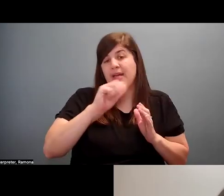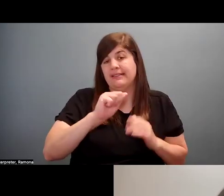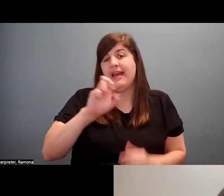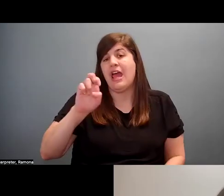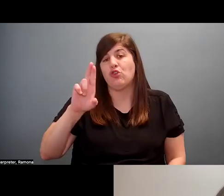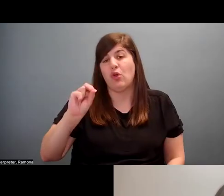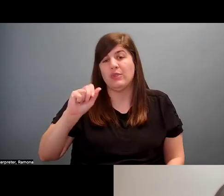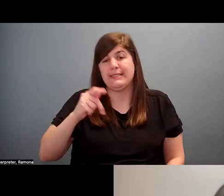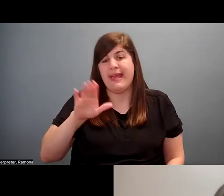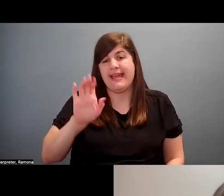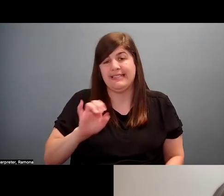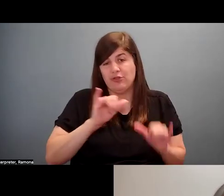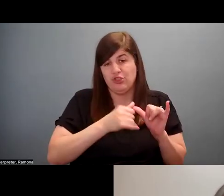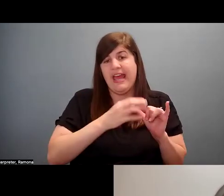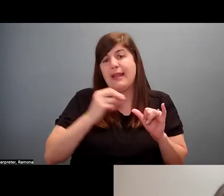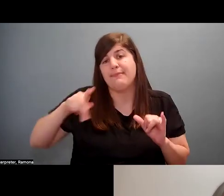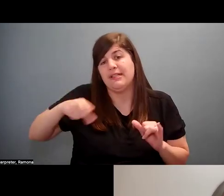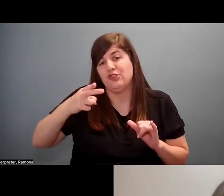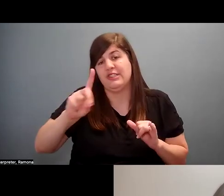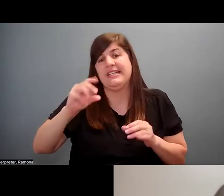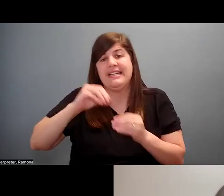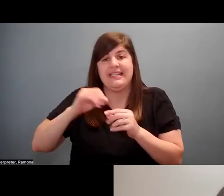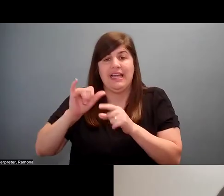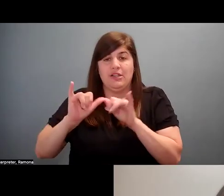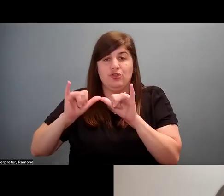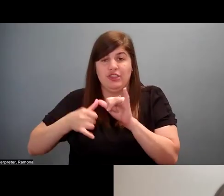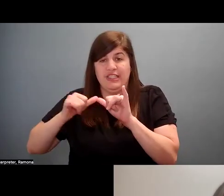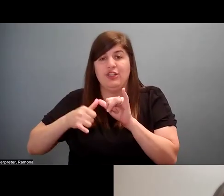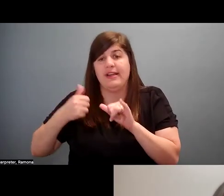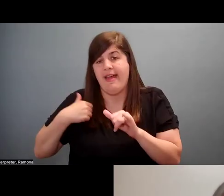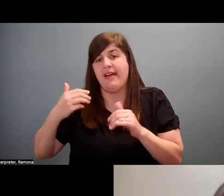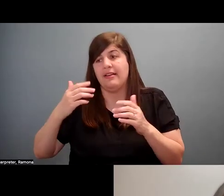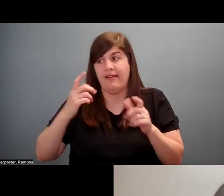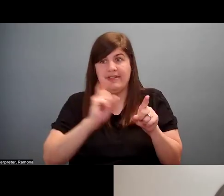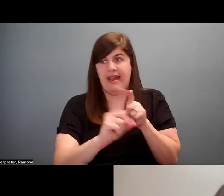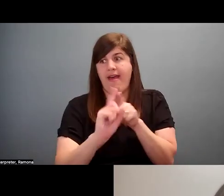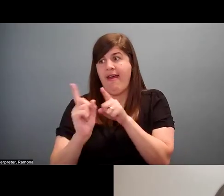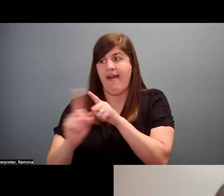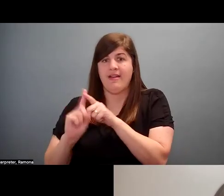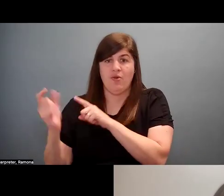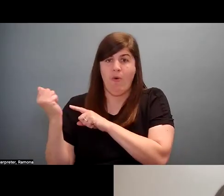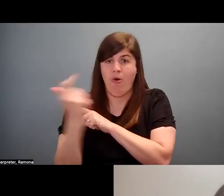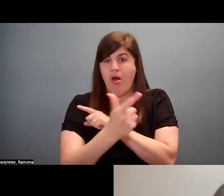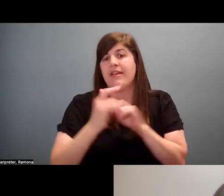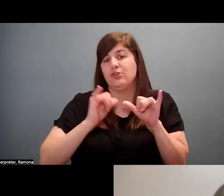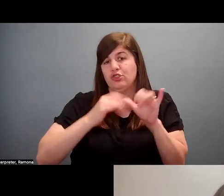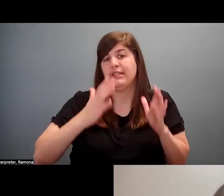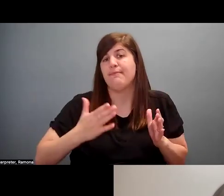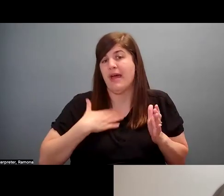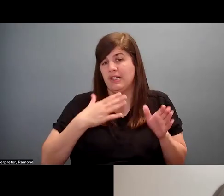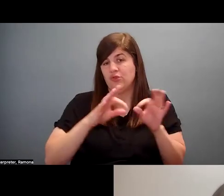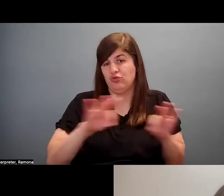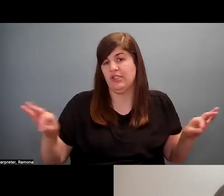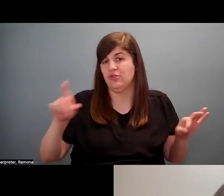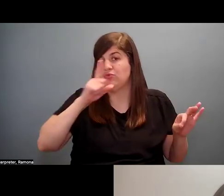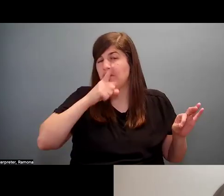aerospace engineering, and then a doctorate in engineering. So I have done all engineering, but my degree has really been, I